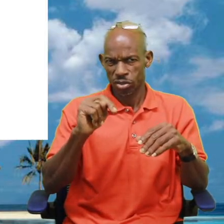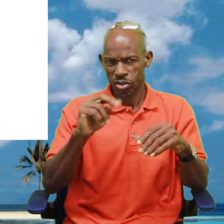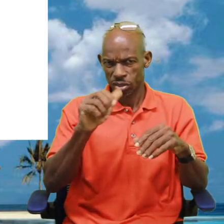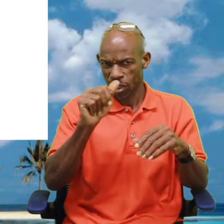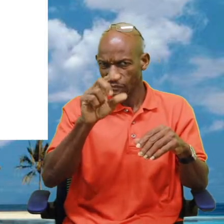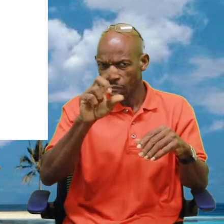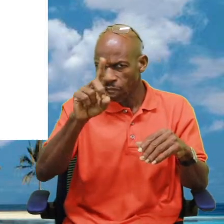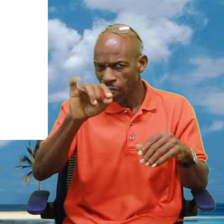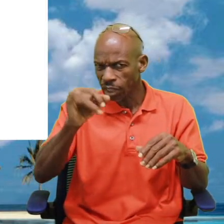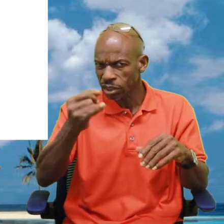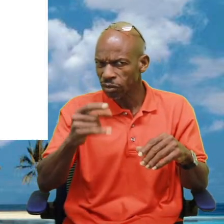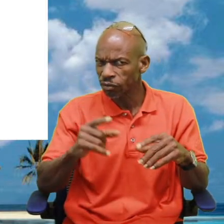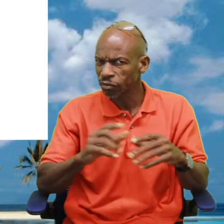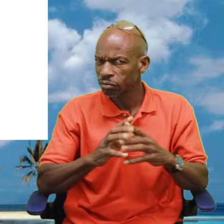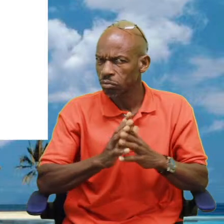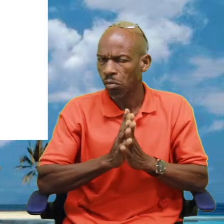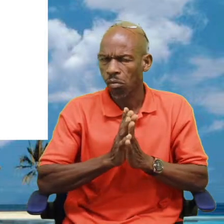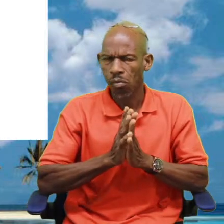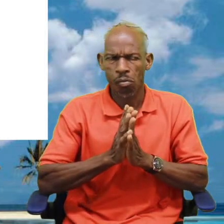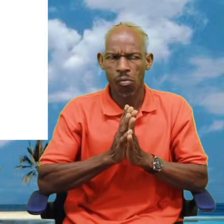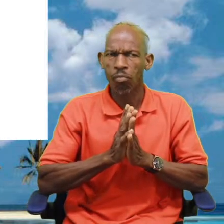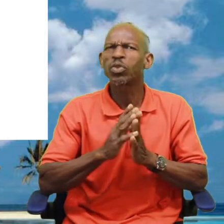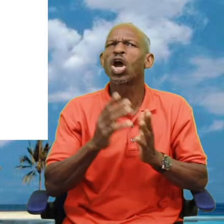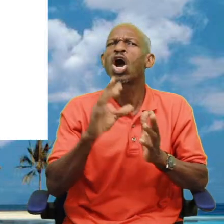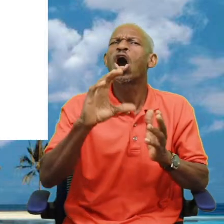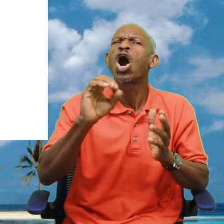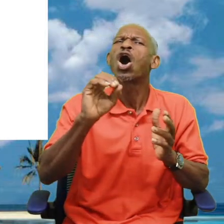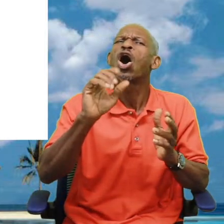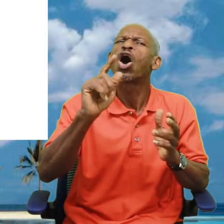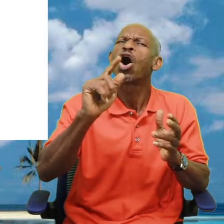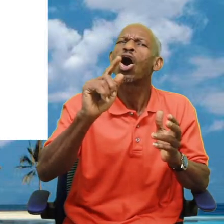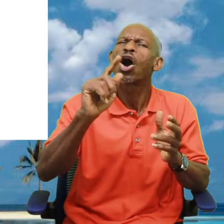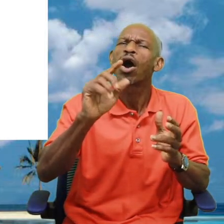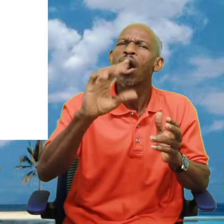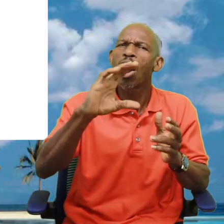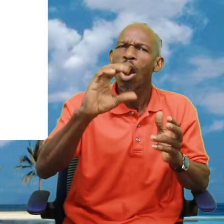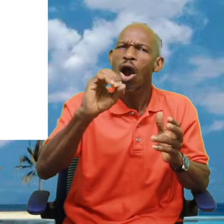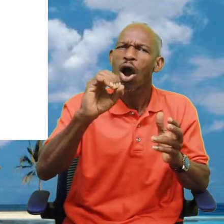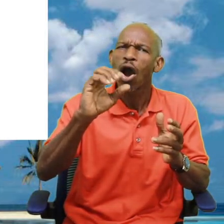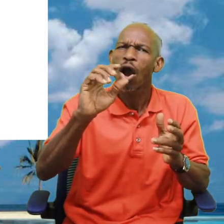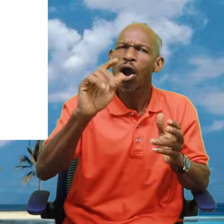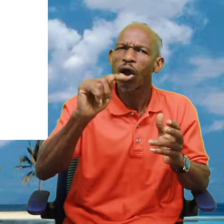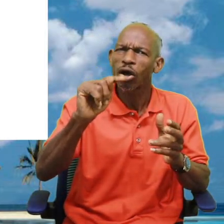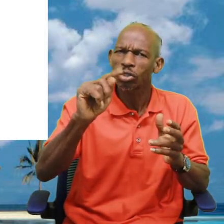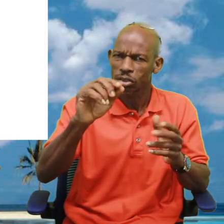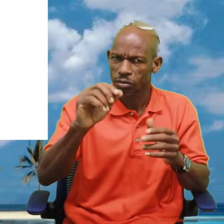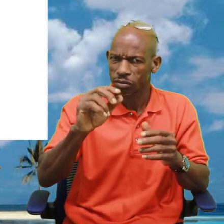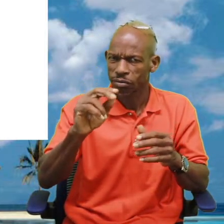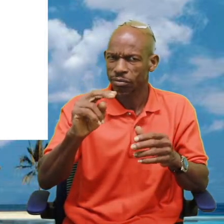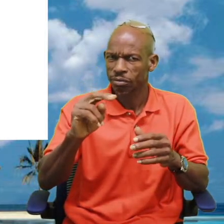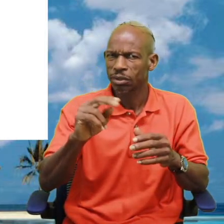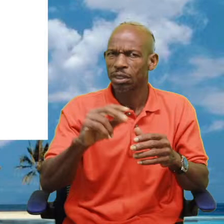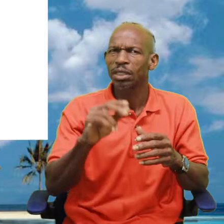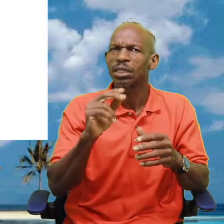to help me out there. All right, I'll show you, I'll give you some words.